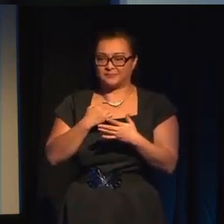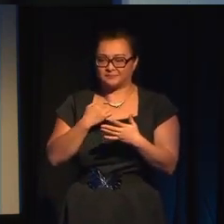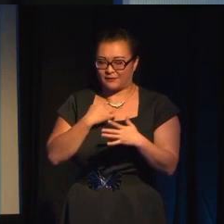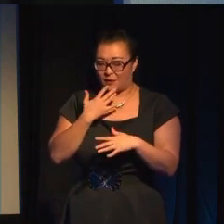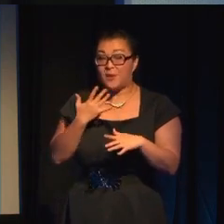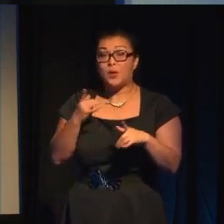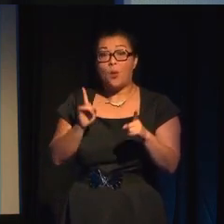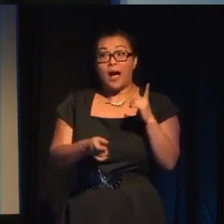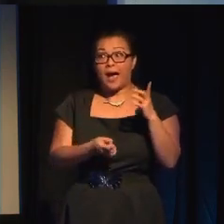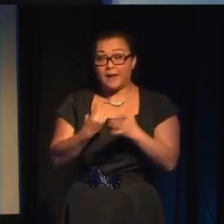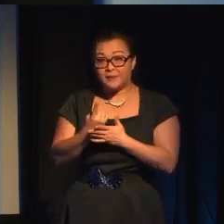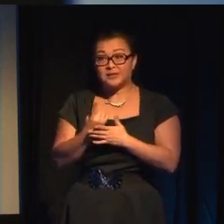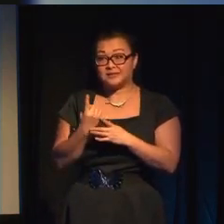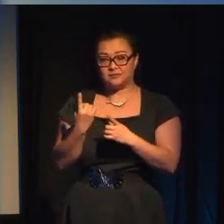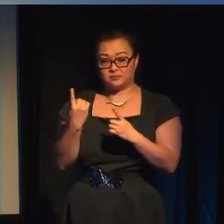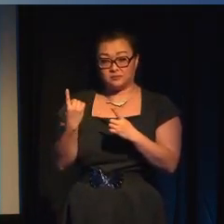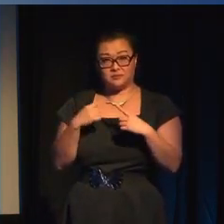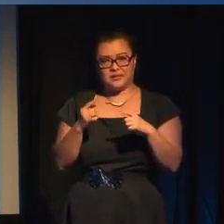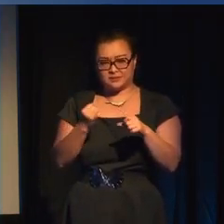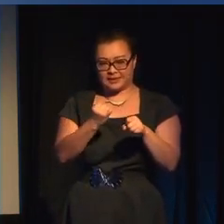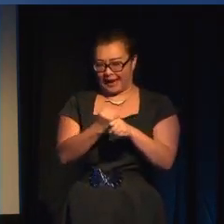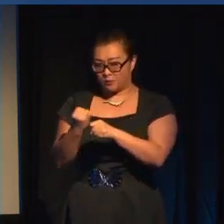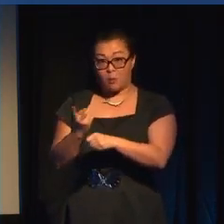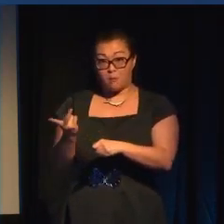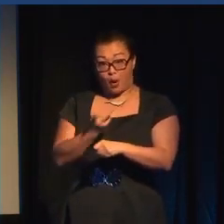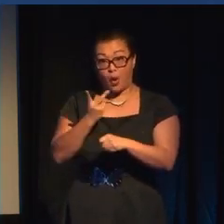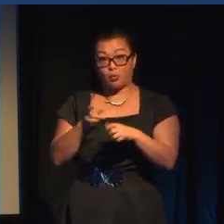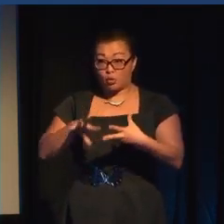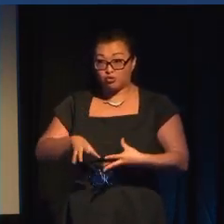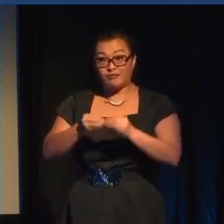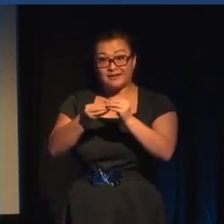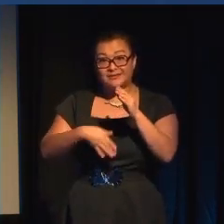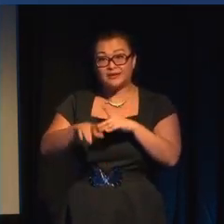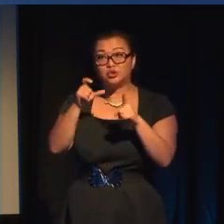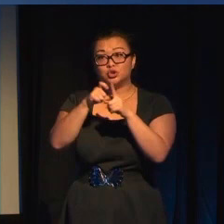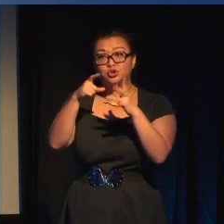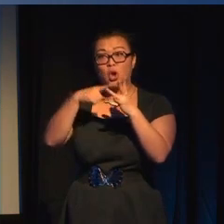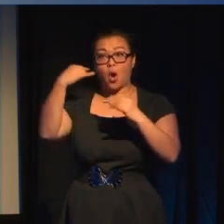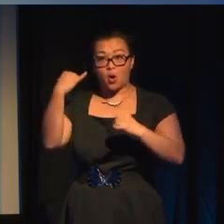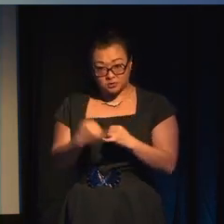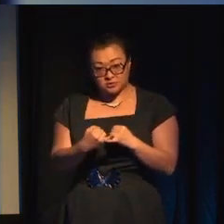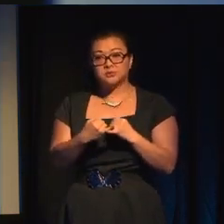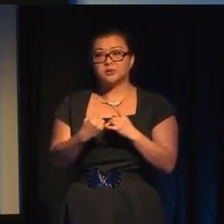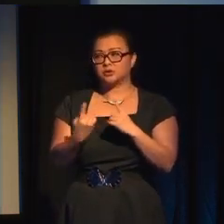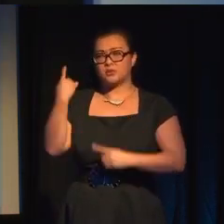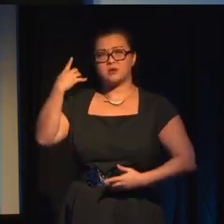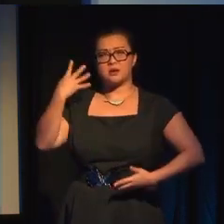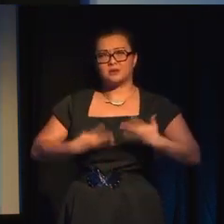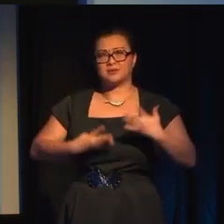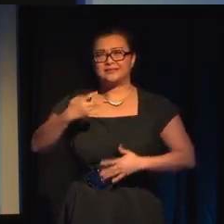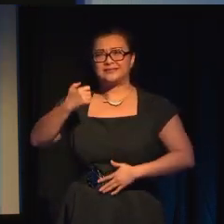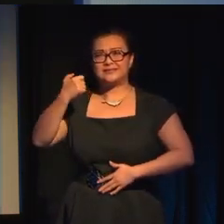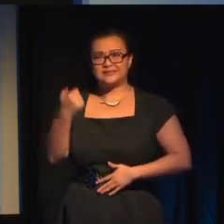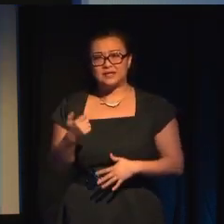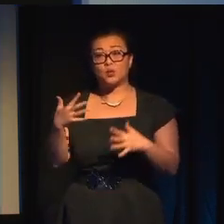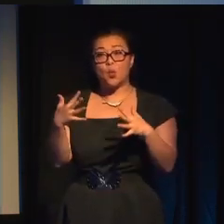happened was that these games, both of them were written in DOS. And so in 1996, Windows